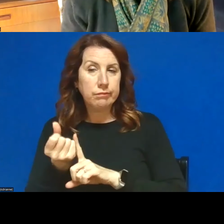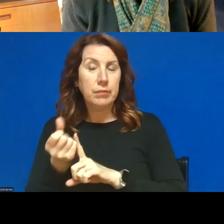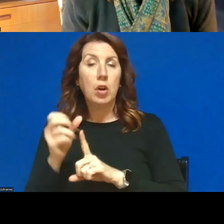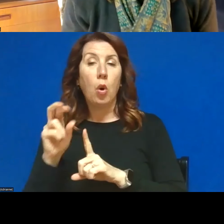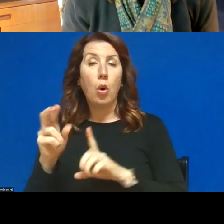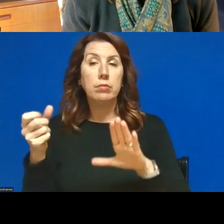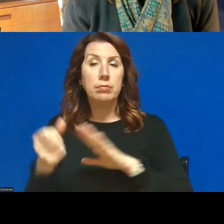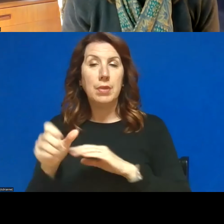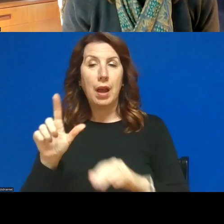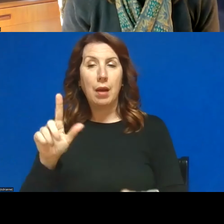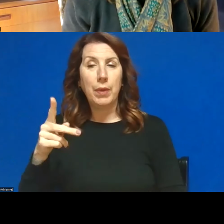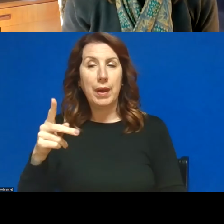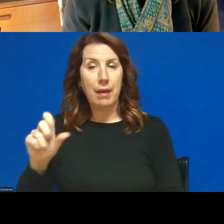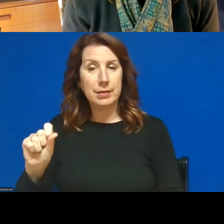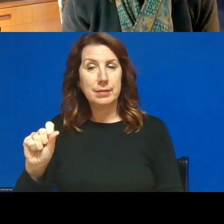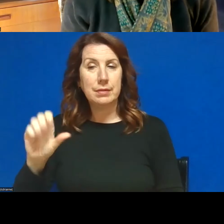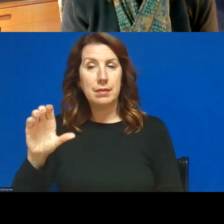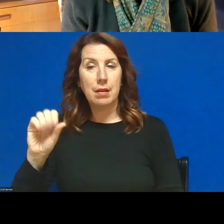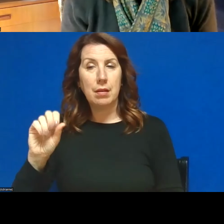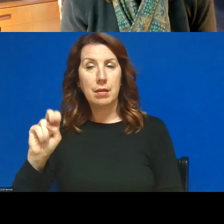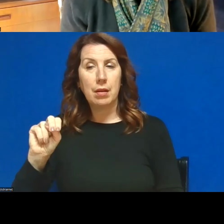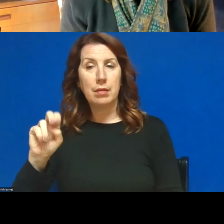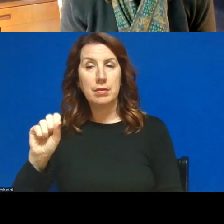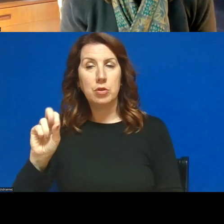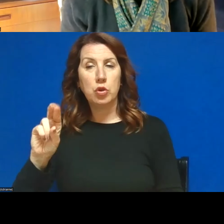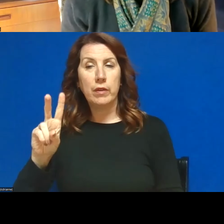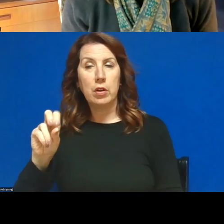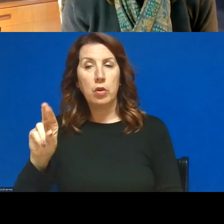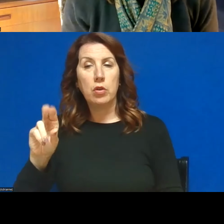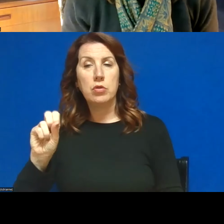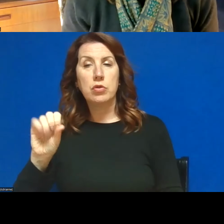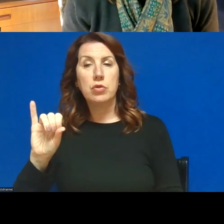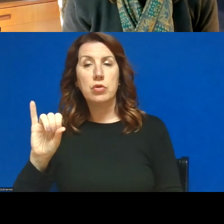LPS conservatorship. Next slide, please.